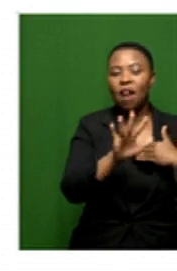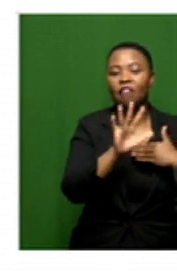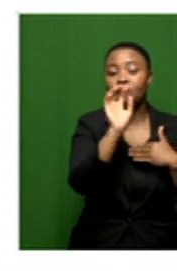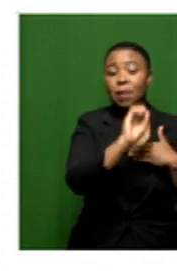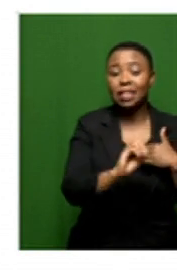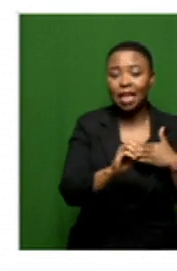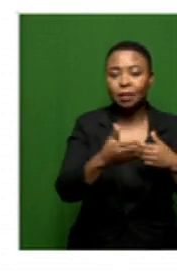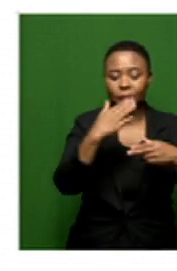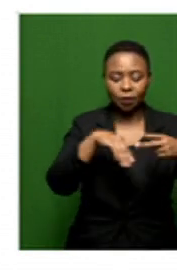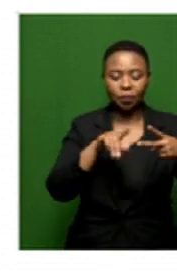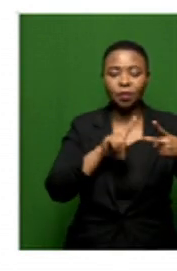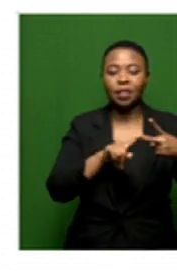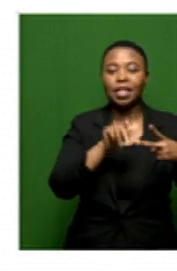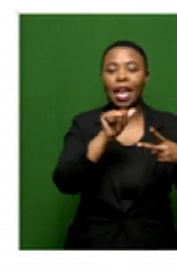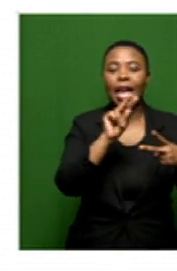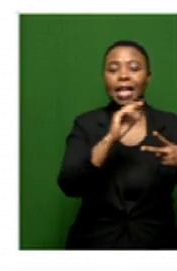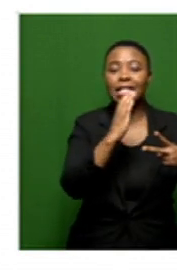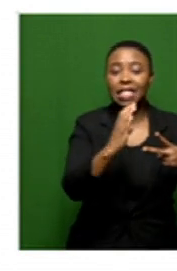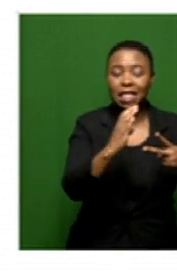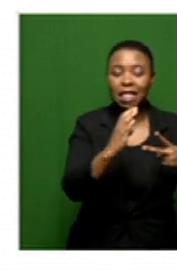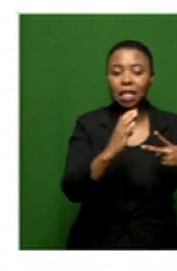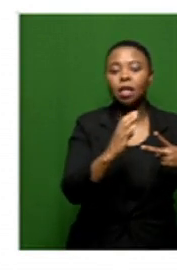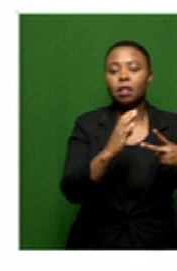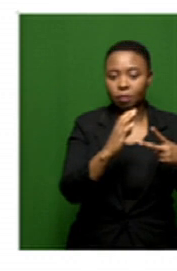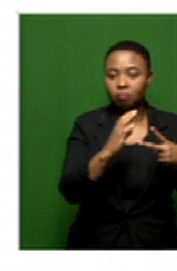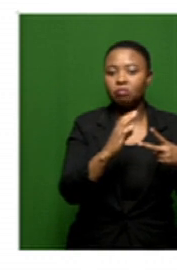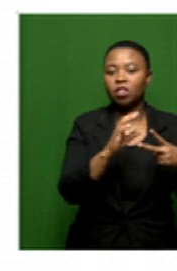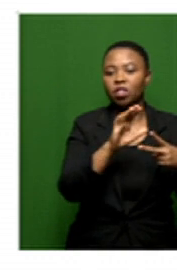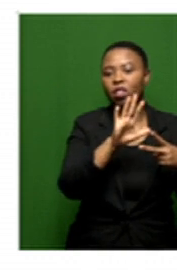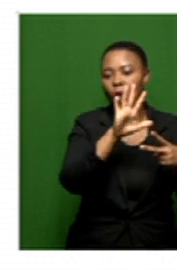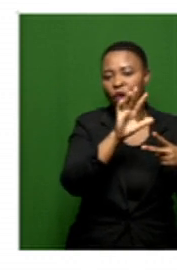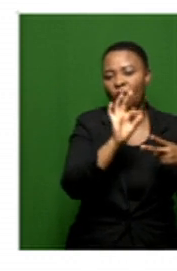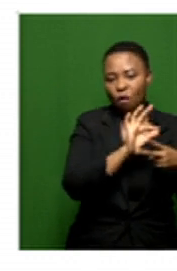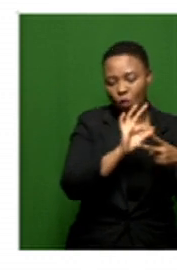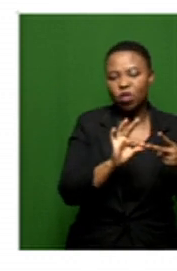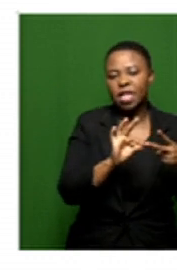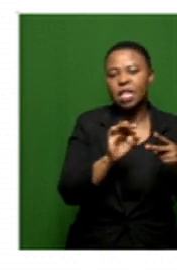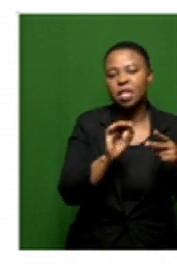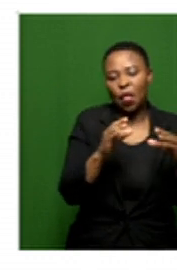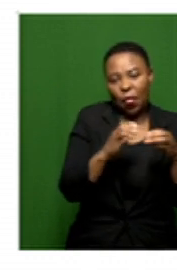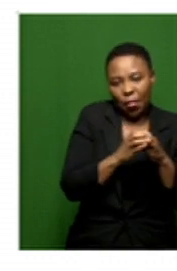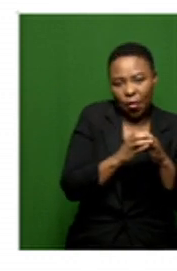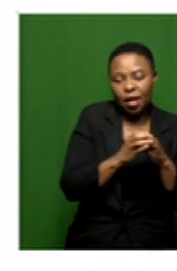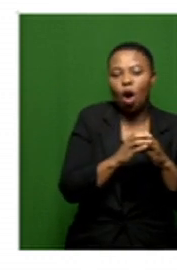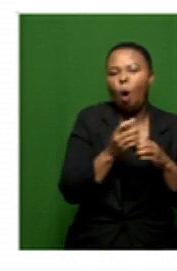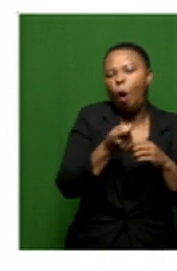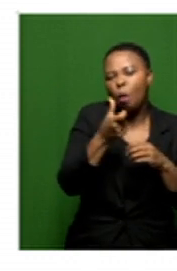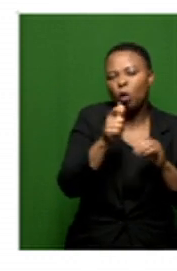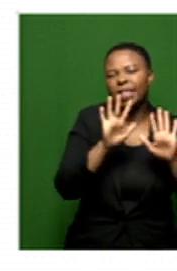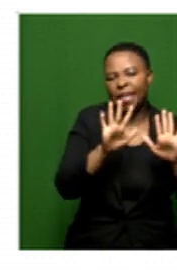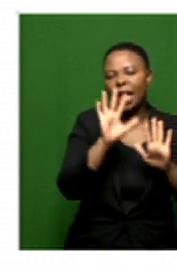52.56%, followed by the ANC with a fifth of the votes, and other parties, much smaller ones, almost about 10%